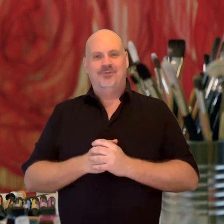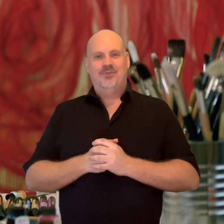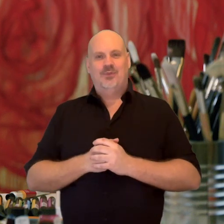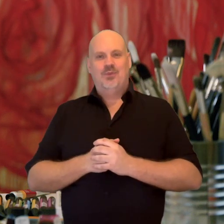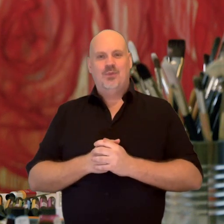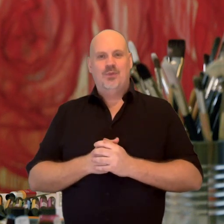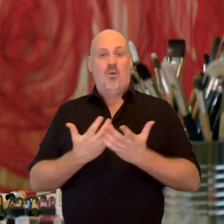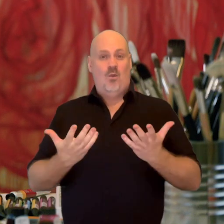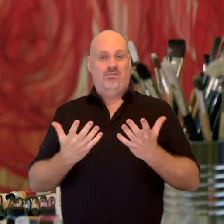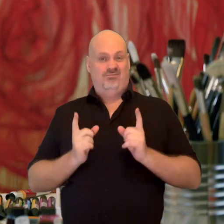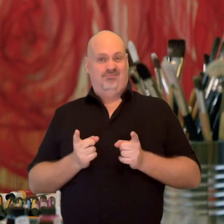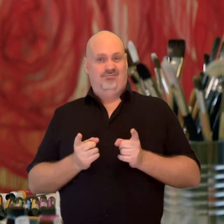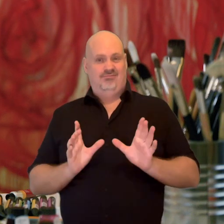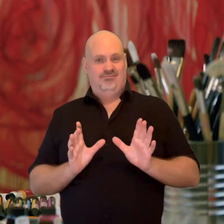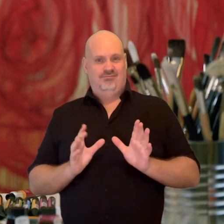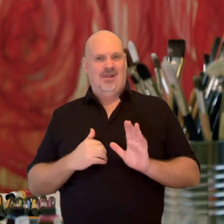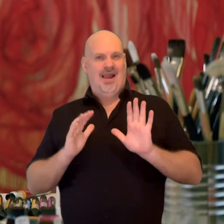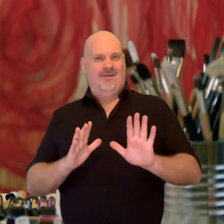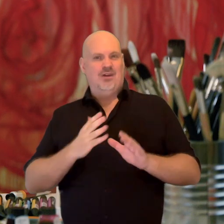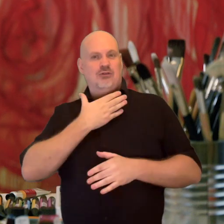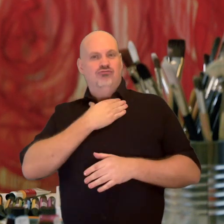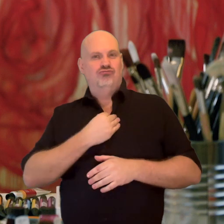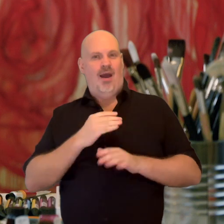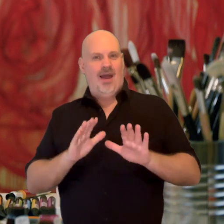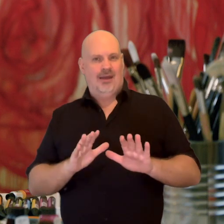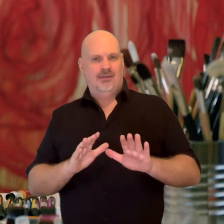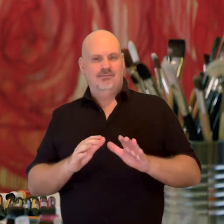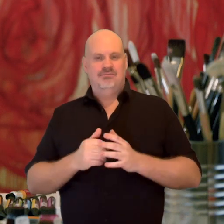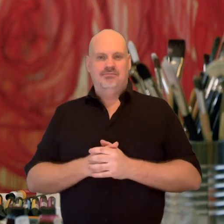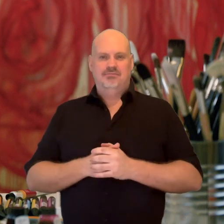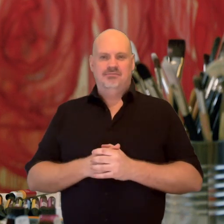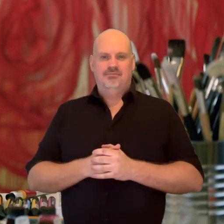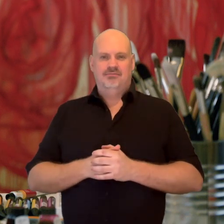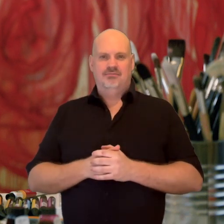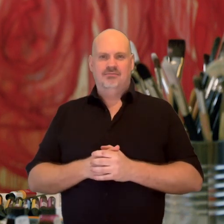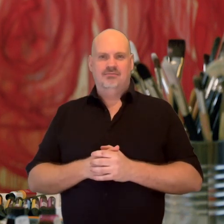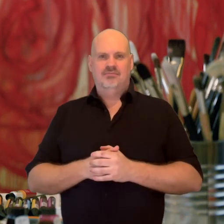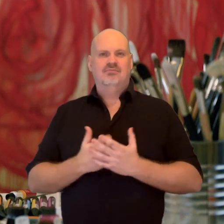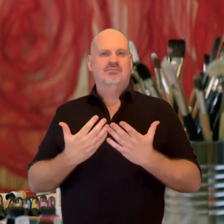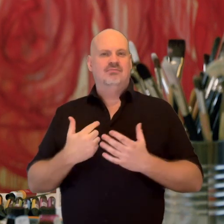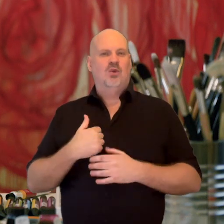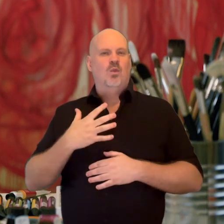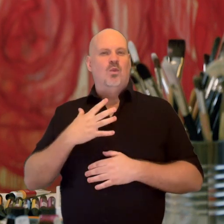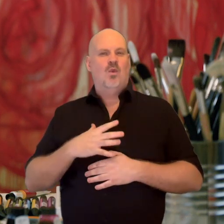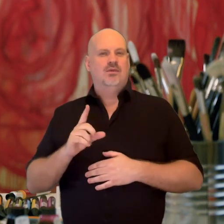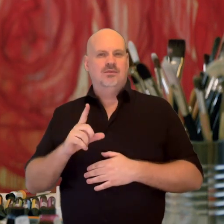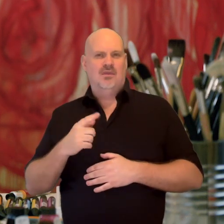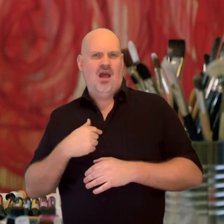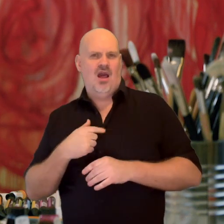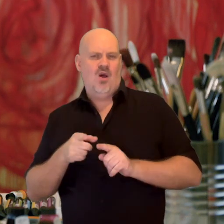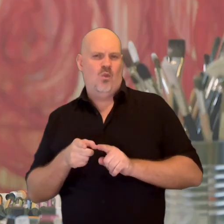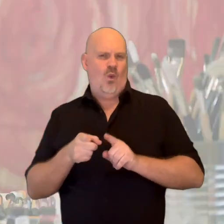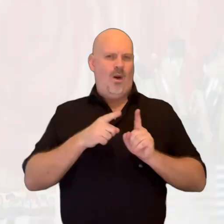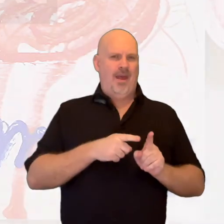So that is, I'm going to let that one dry, and what I want to do actually is come back to one I made